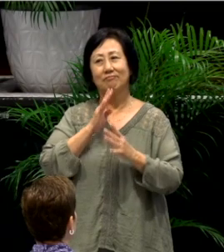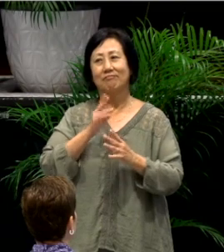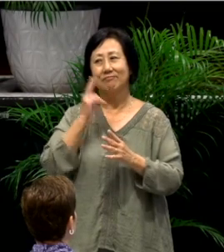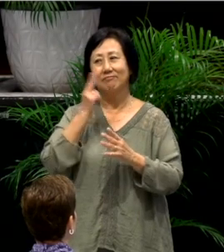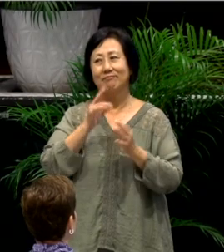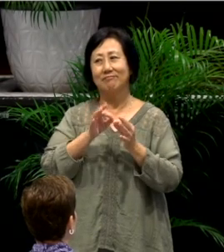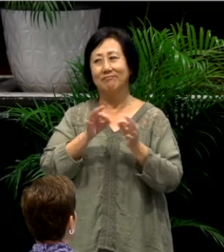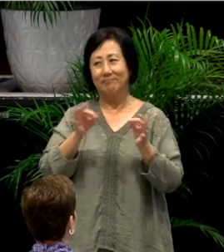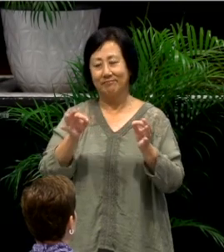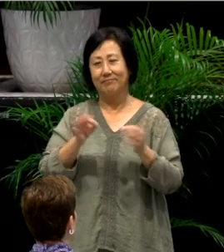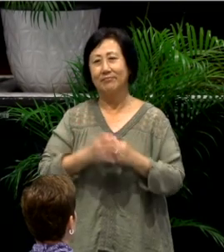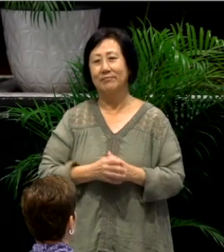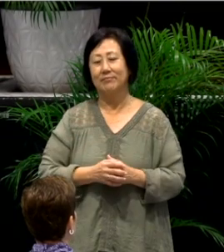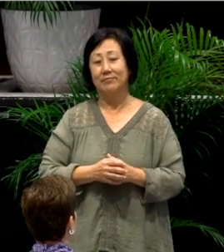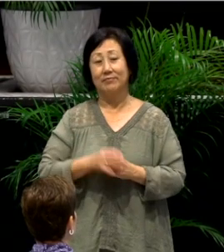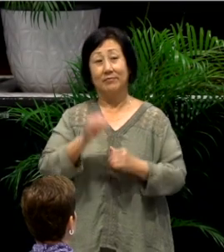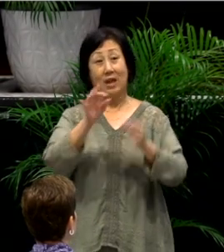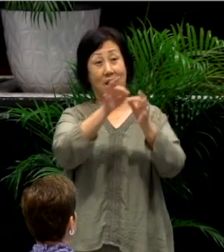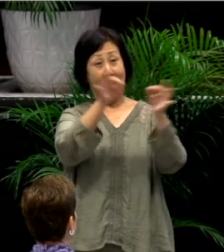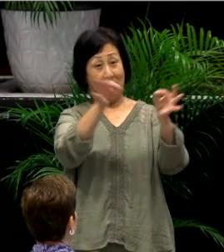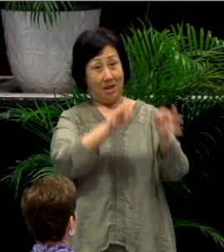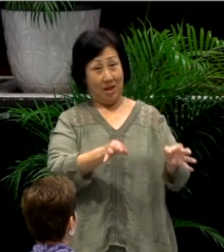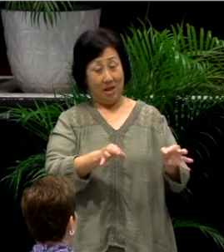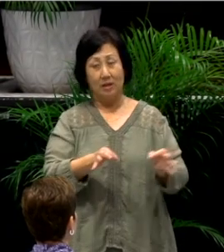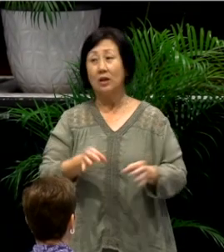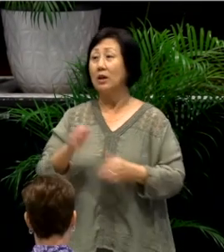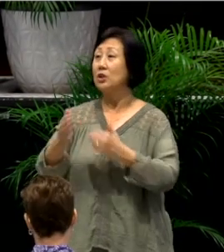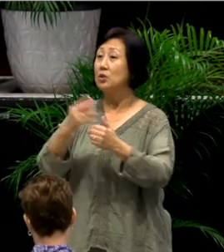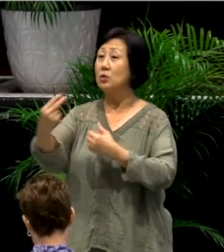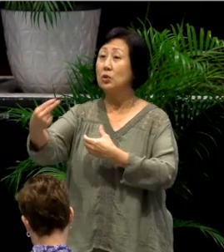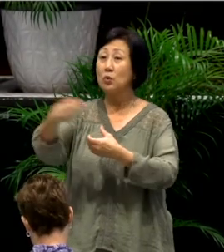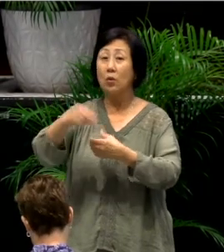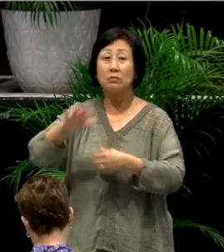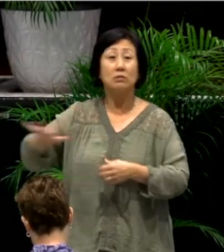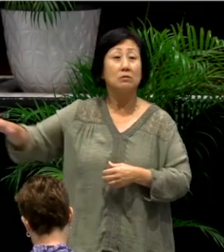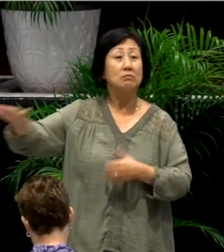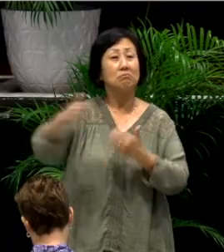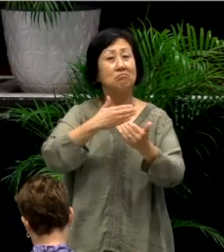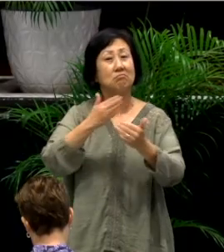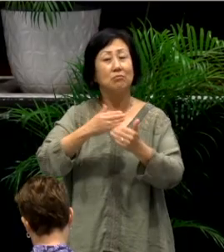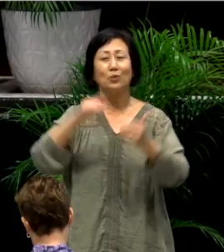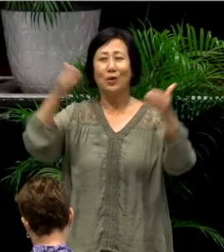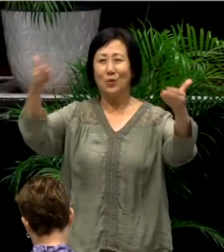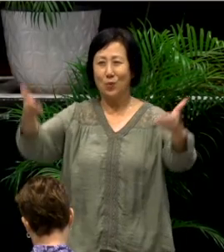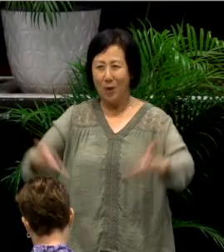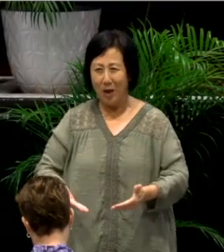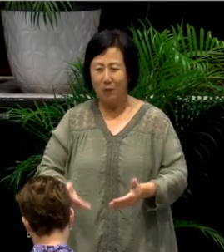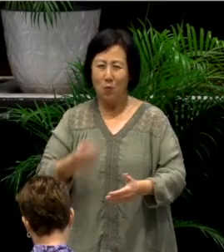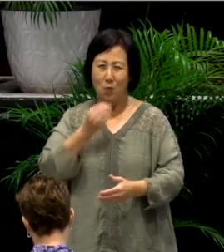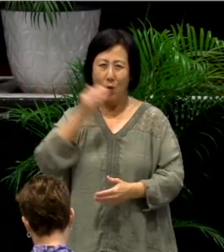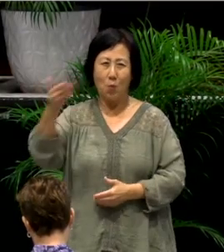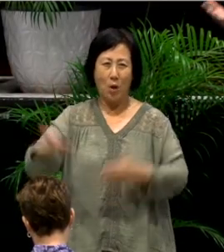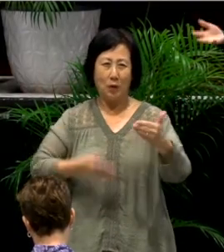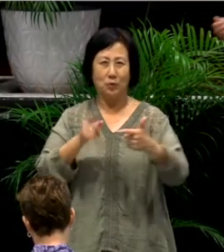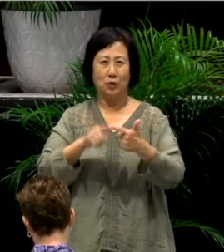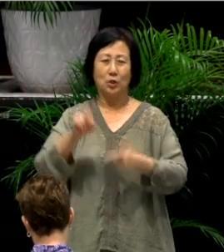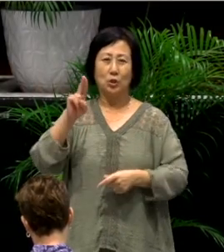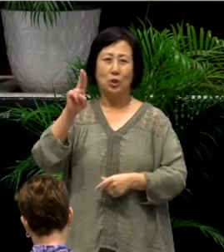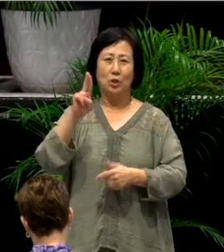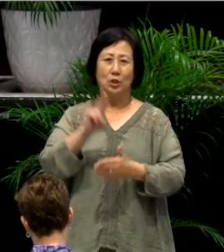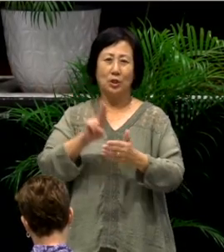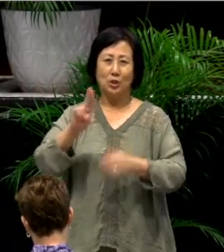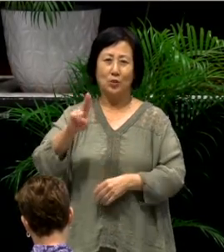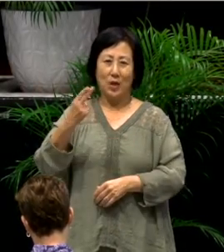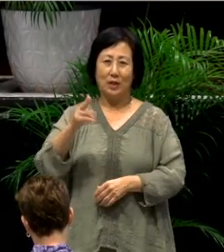ua tuahine. Wherever you may joining us from, we welcome you warmly to UH